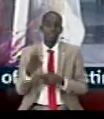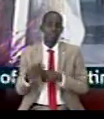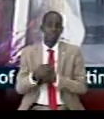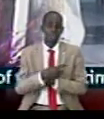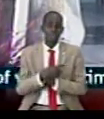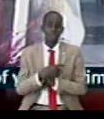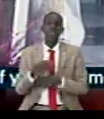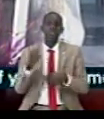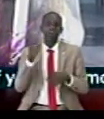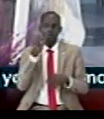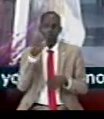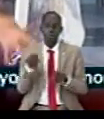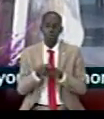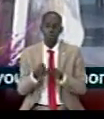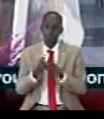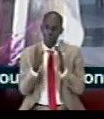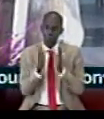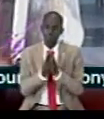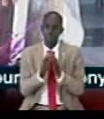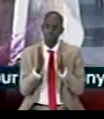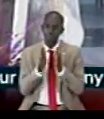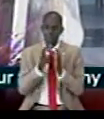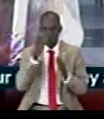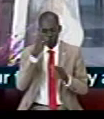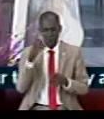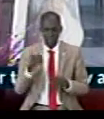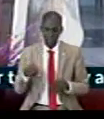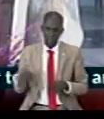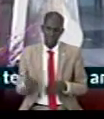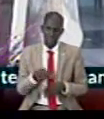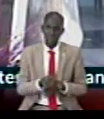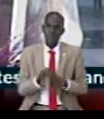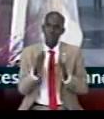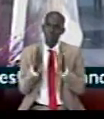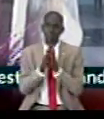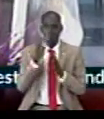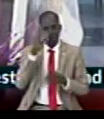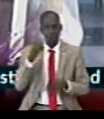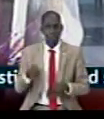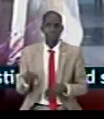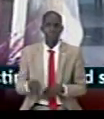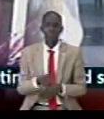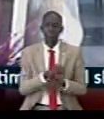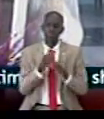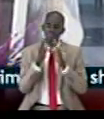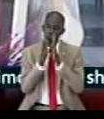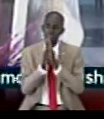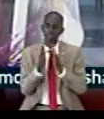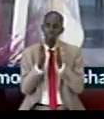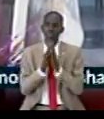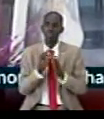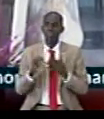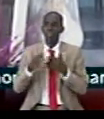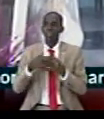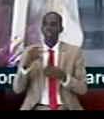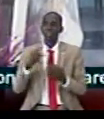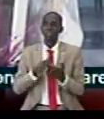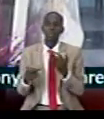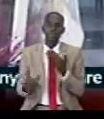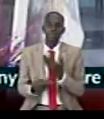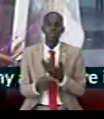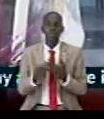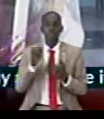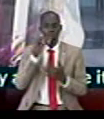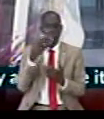leg. All my prayer was this leg. I was holding this my leg, praying. So after the program now, I reached out that